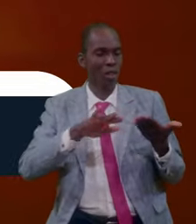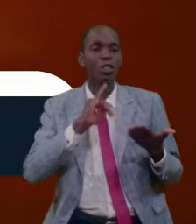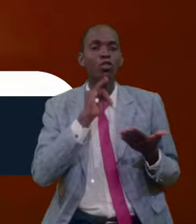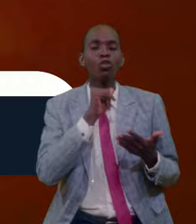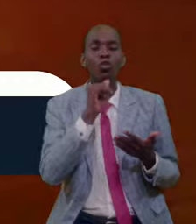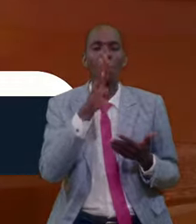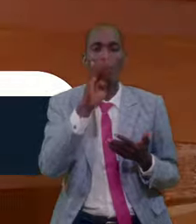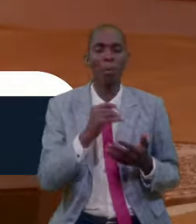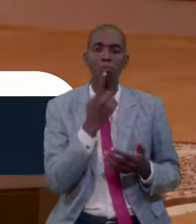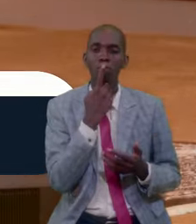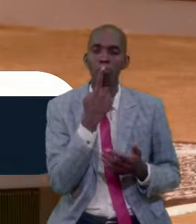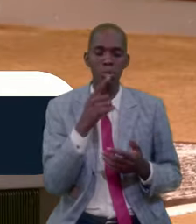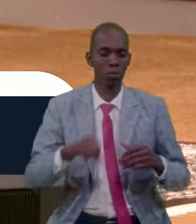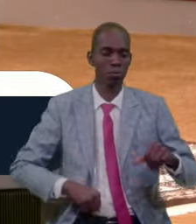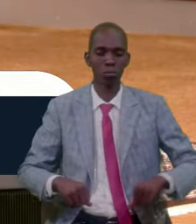mouth.